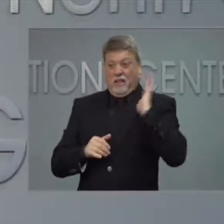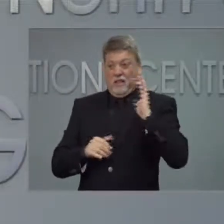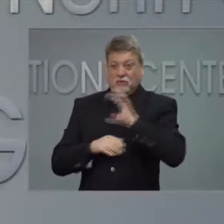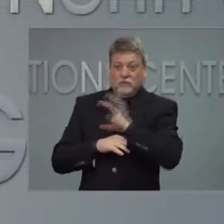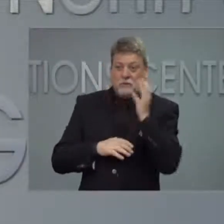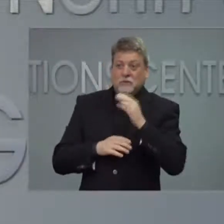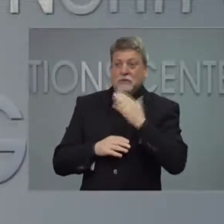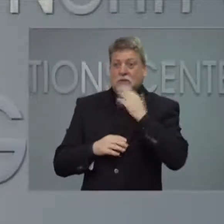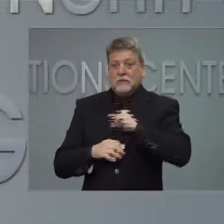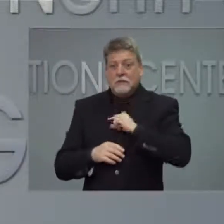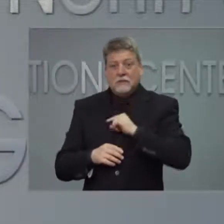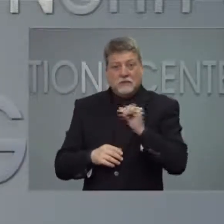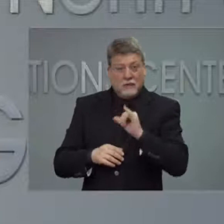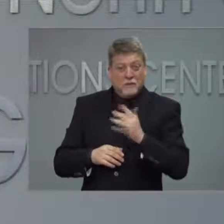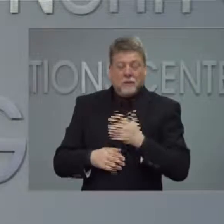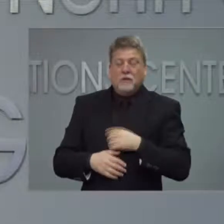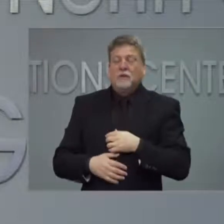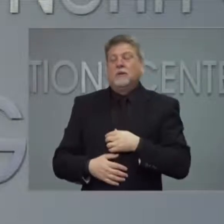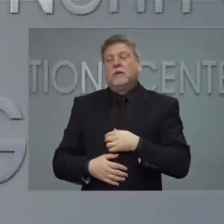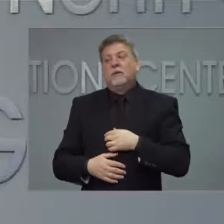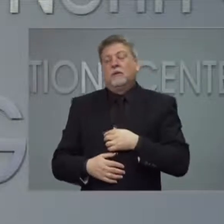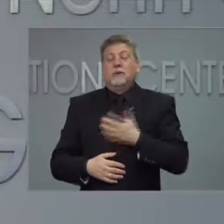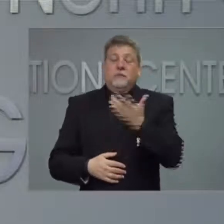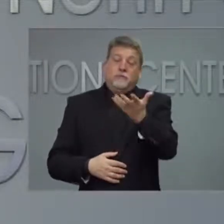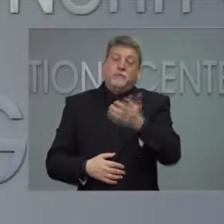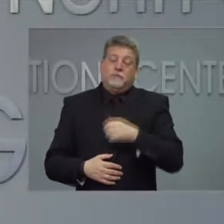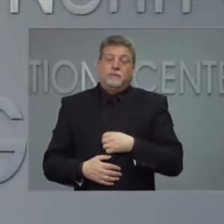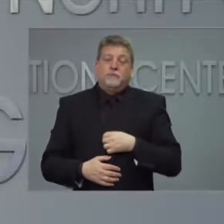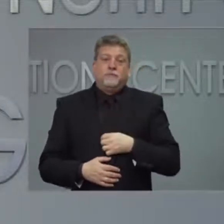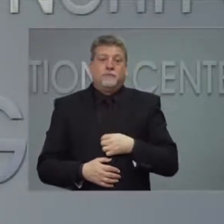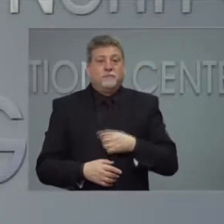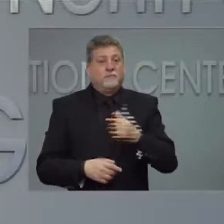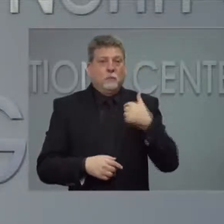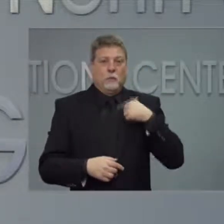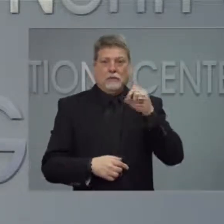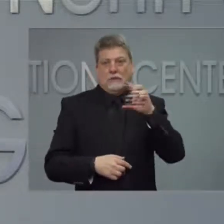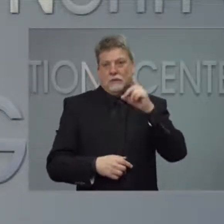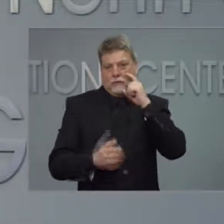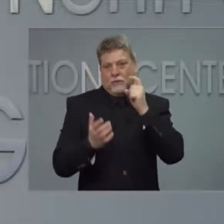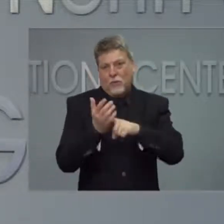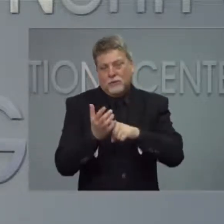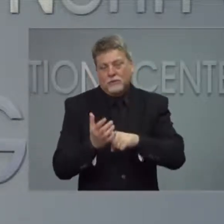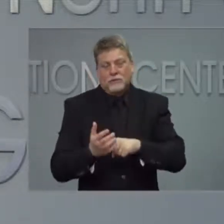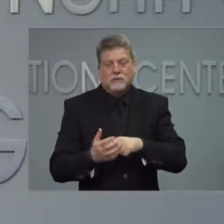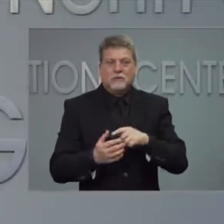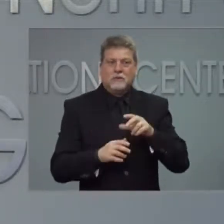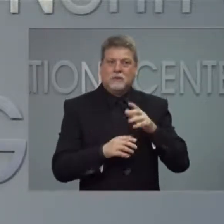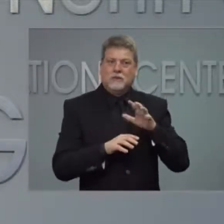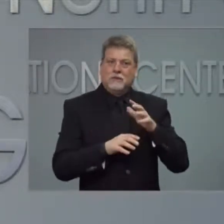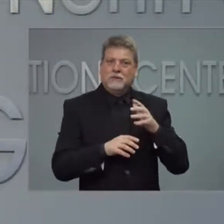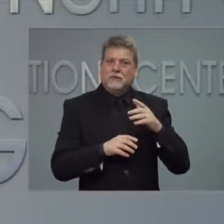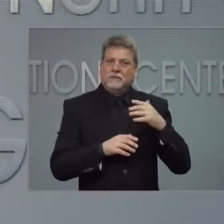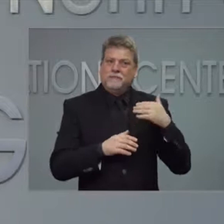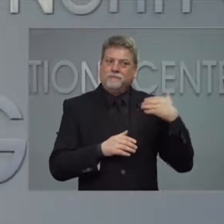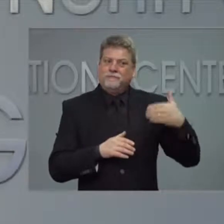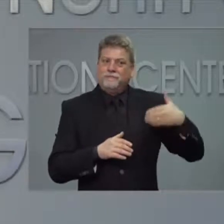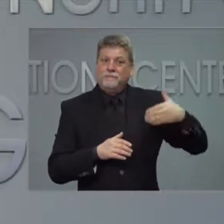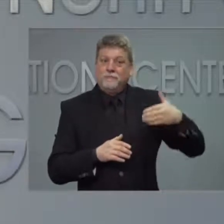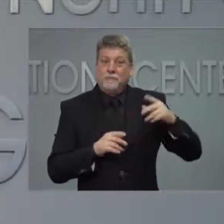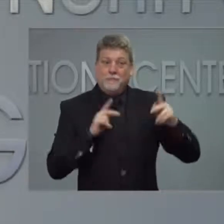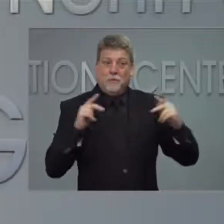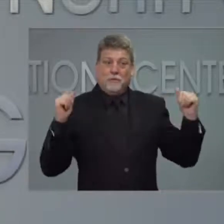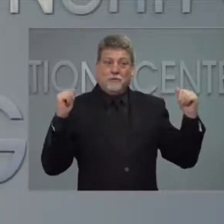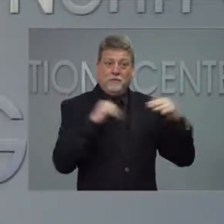seen this virus spread when people gather together in informal settings and in extended